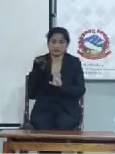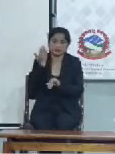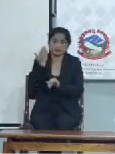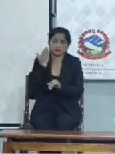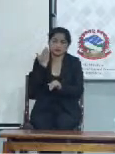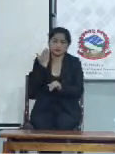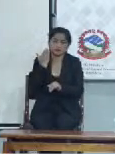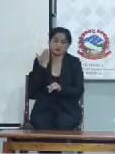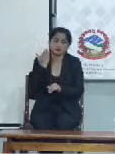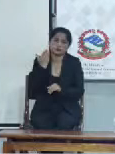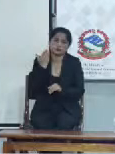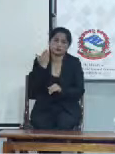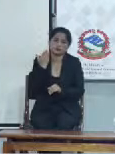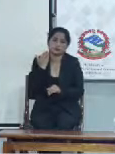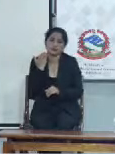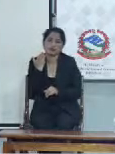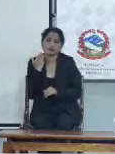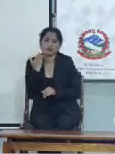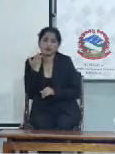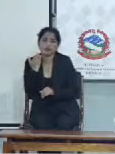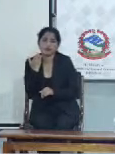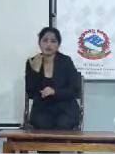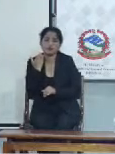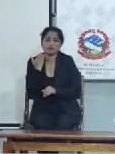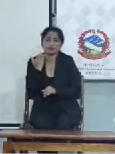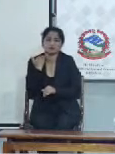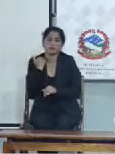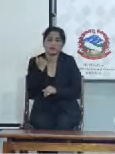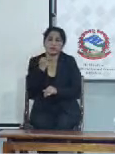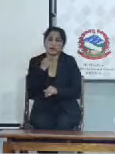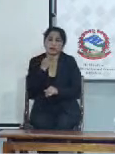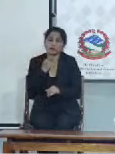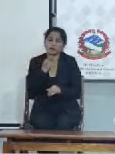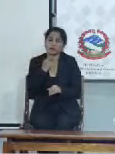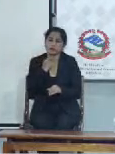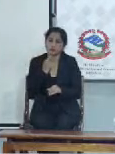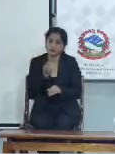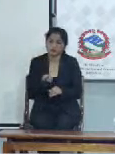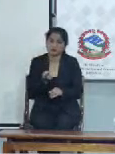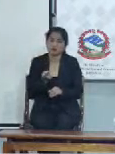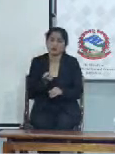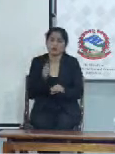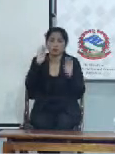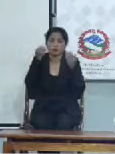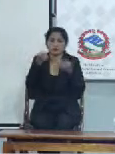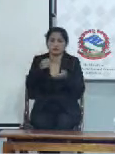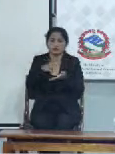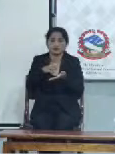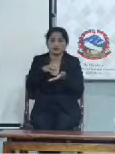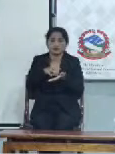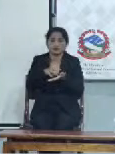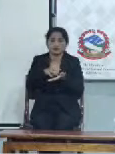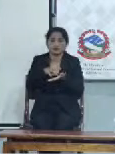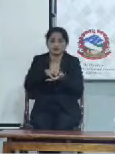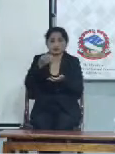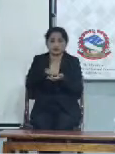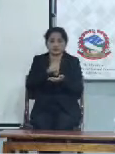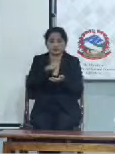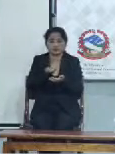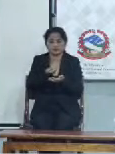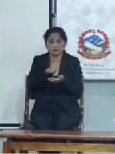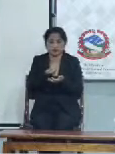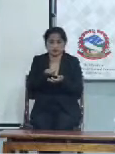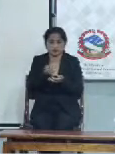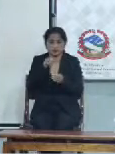like authentic communication with the security agency, taking the authentic information, like the mobilization of the social media, local